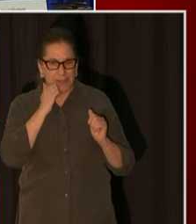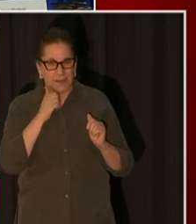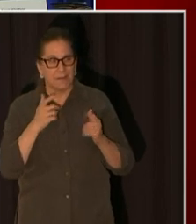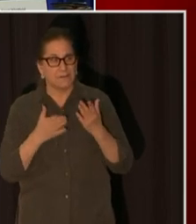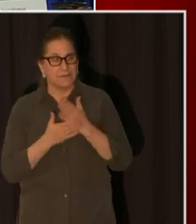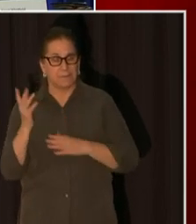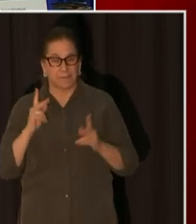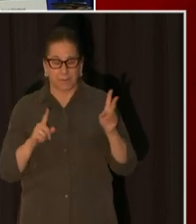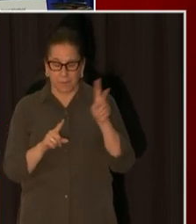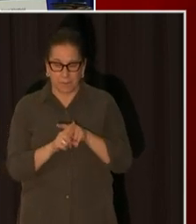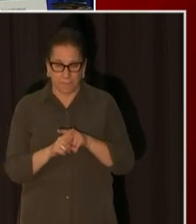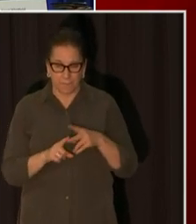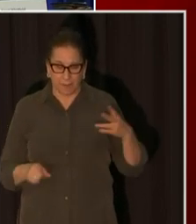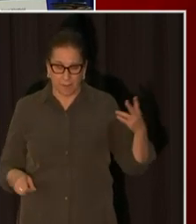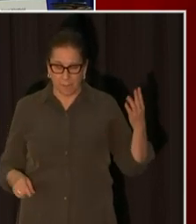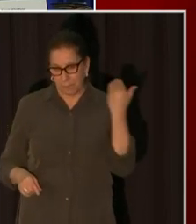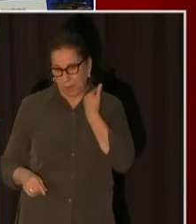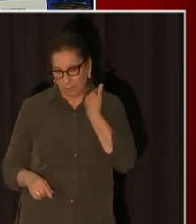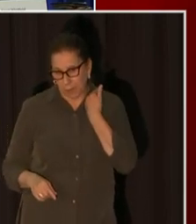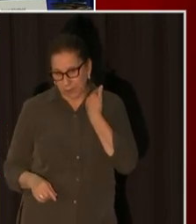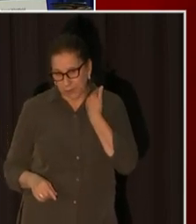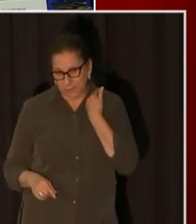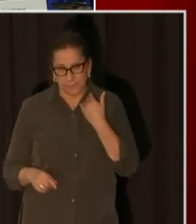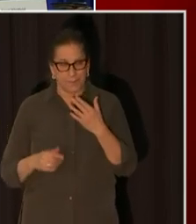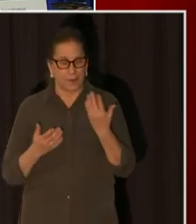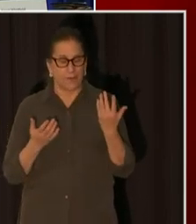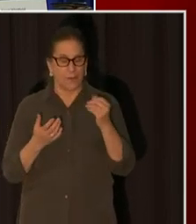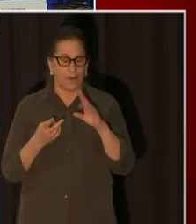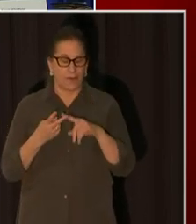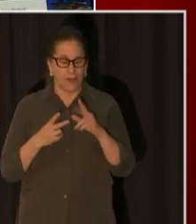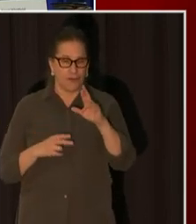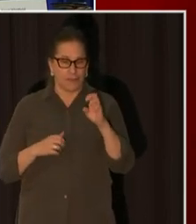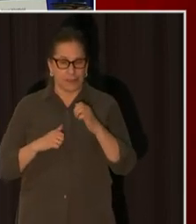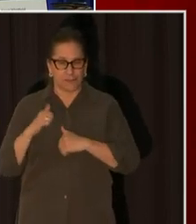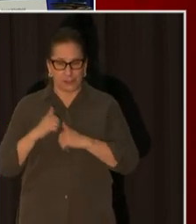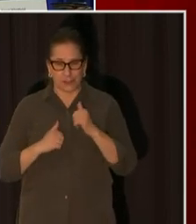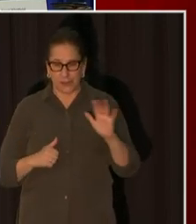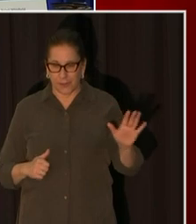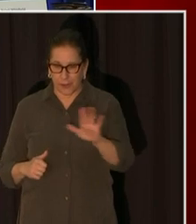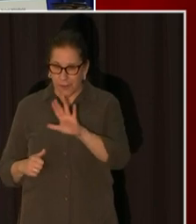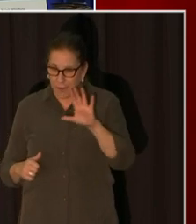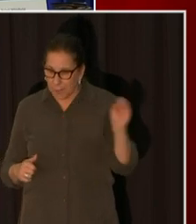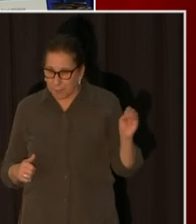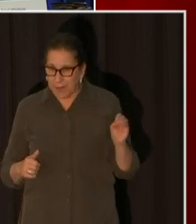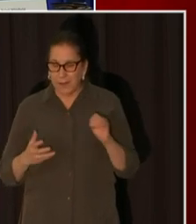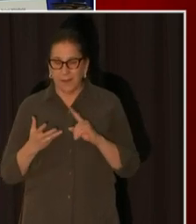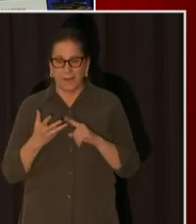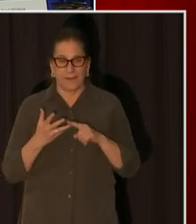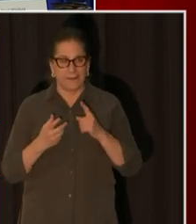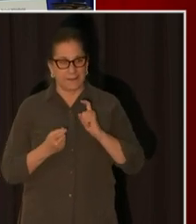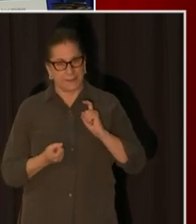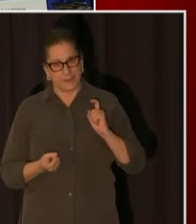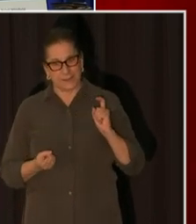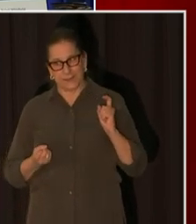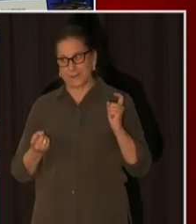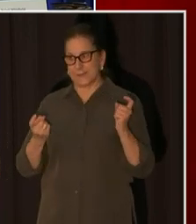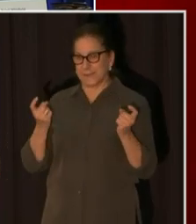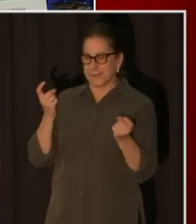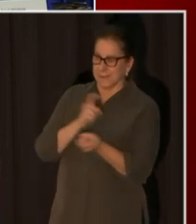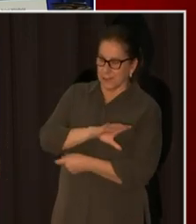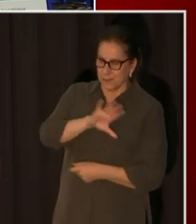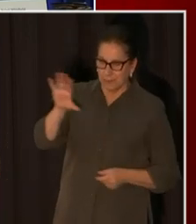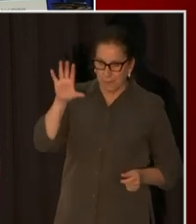it. And the banks have been very amenable to giving some debt relief and helping just ease the pain. We know that the bills are